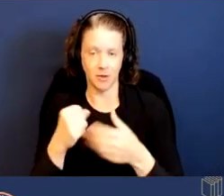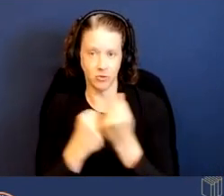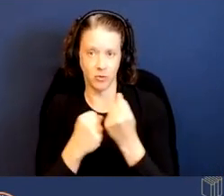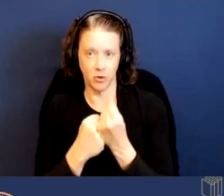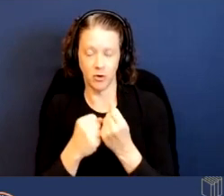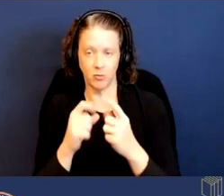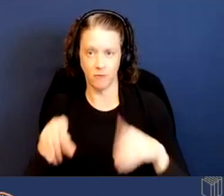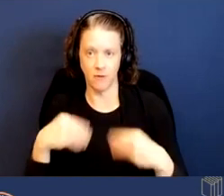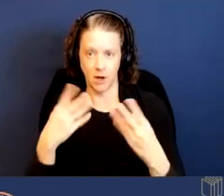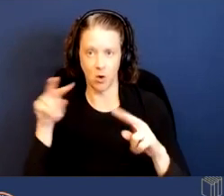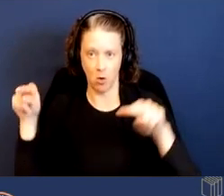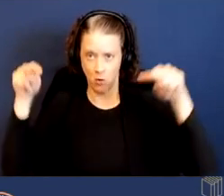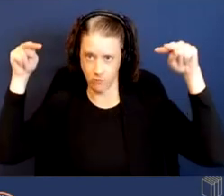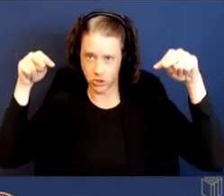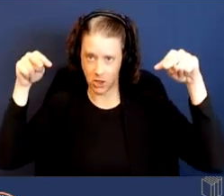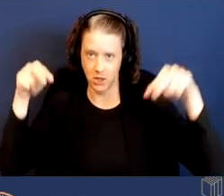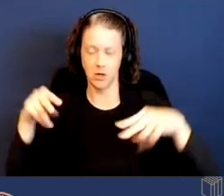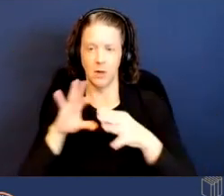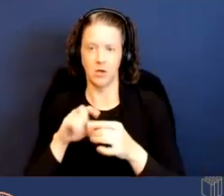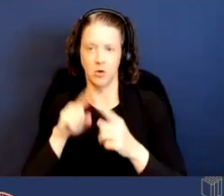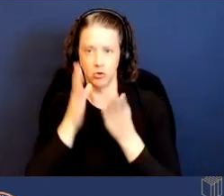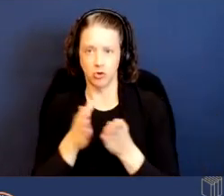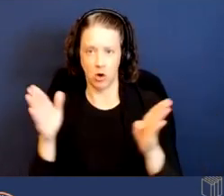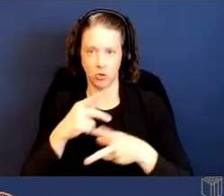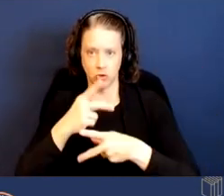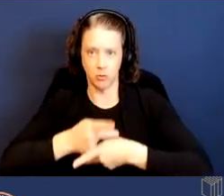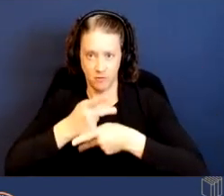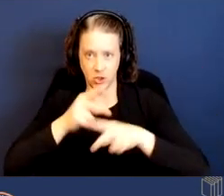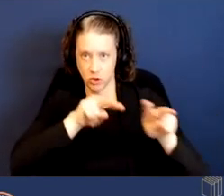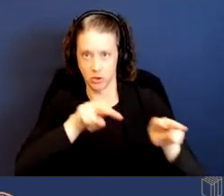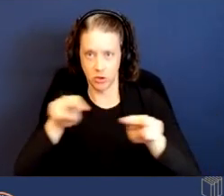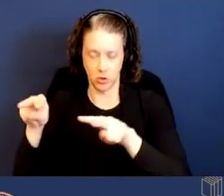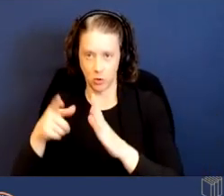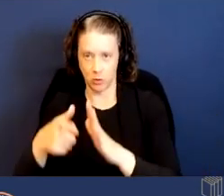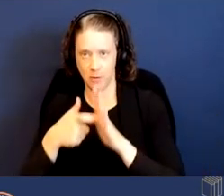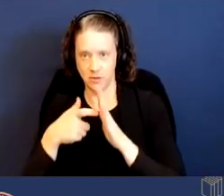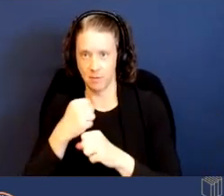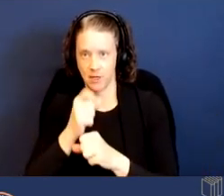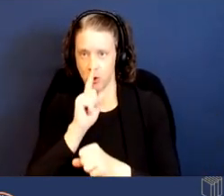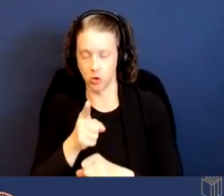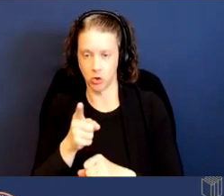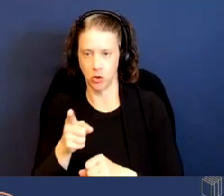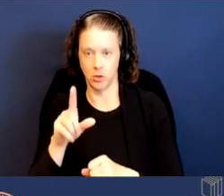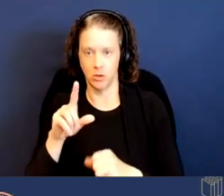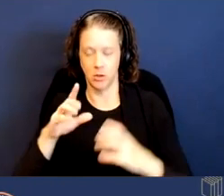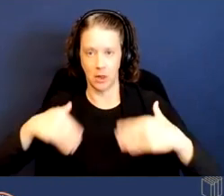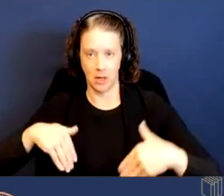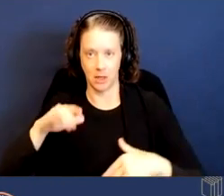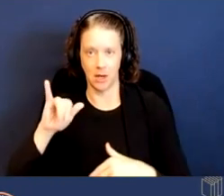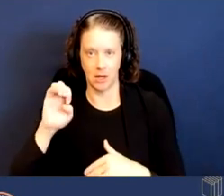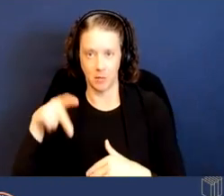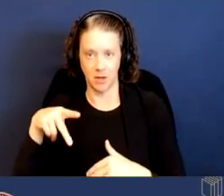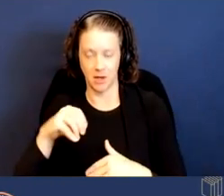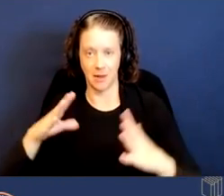course, in terms of our general supervision requirements, in terms of really ensuring that late IEPs and late